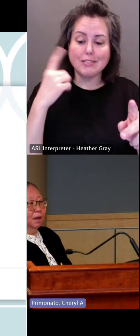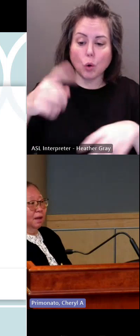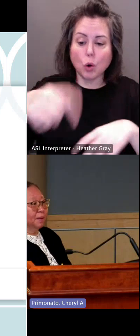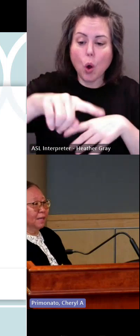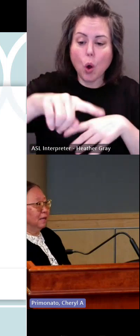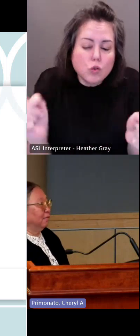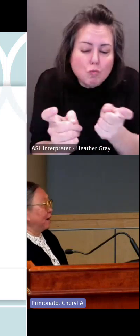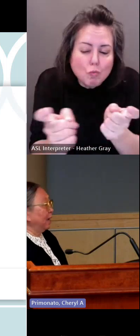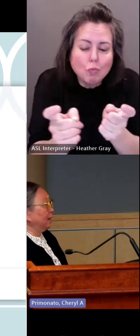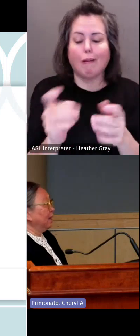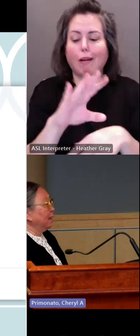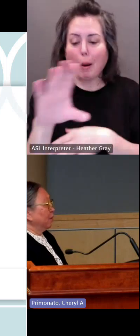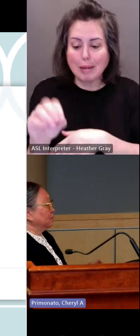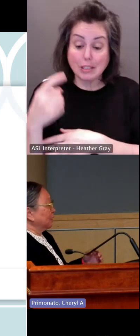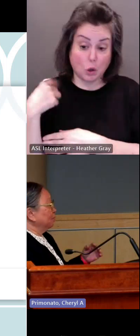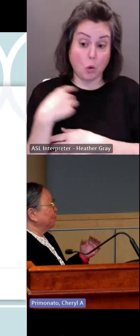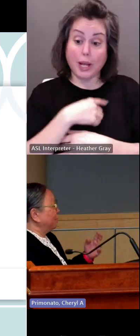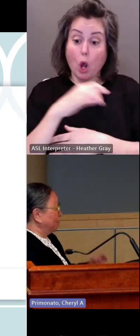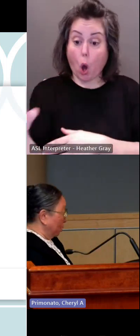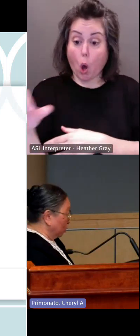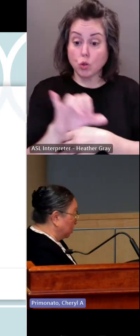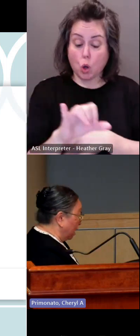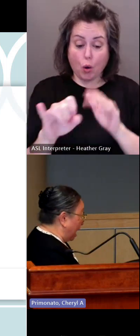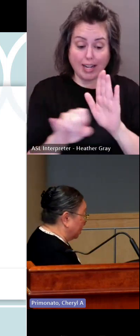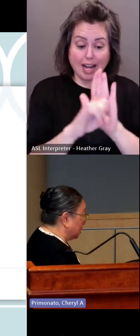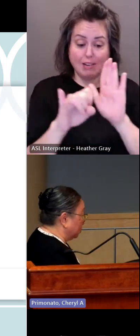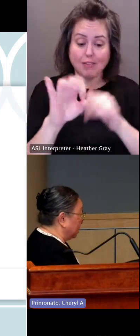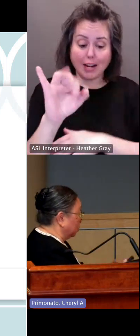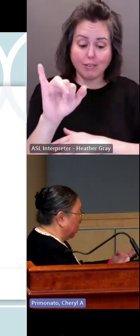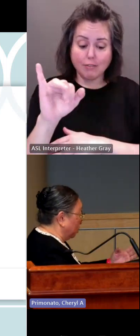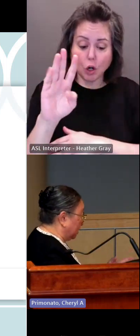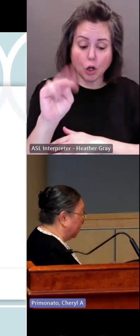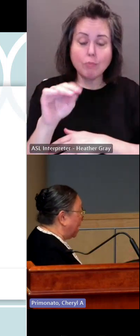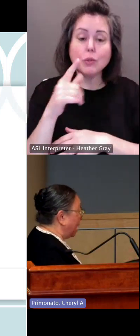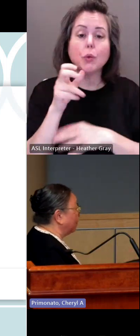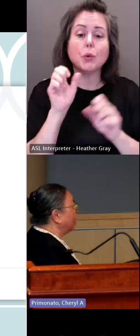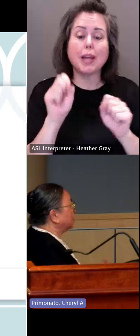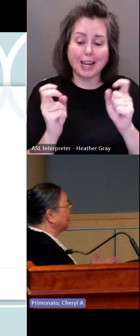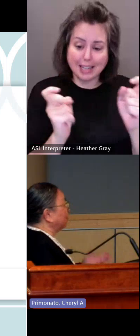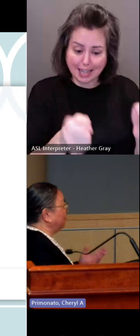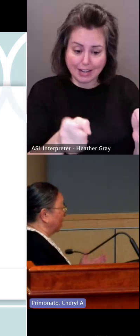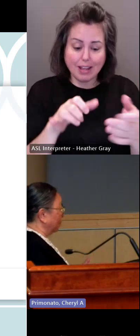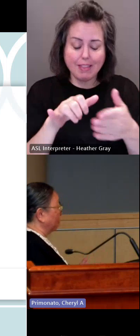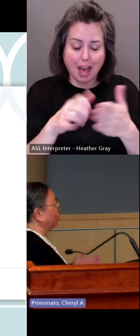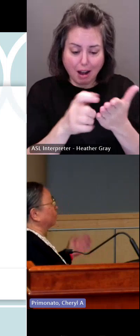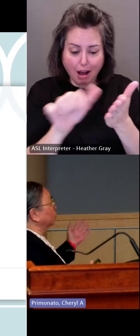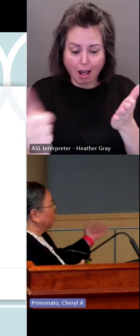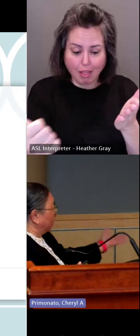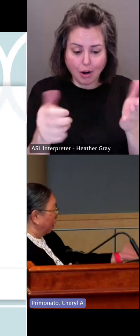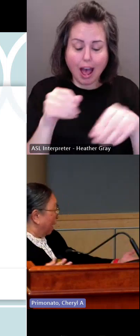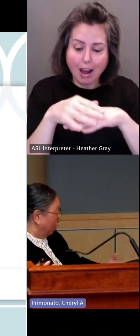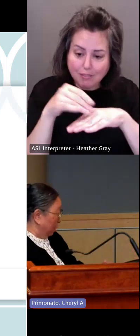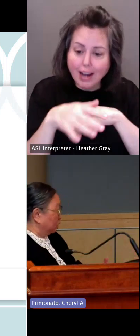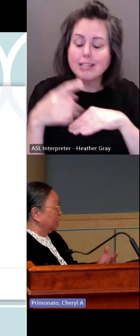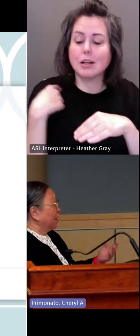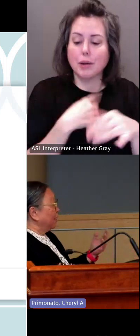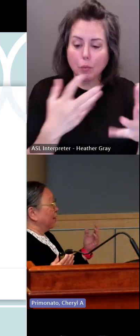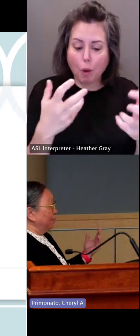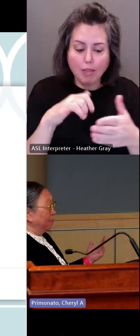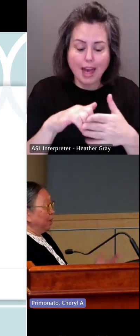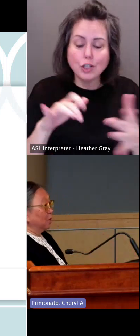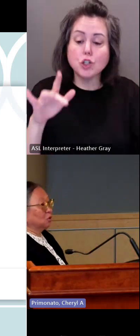been identifying firms that can provide promotional items, because we always have stuff available when we're doing our